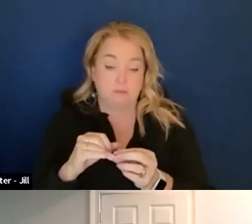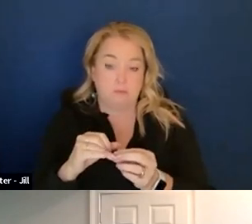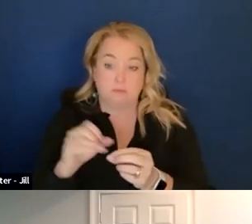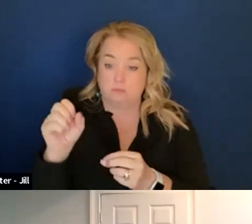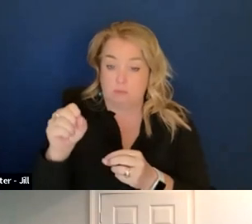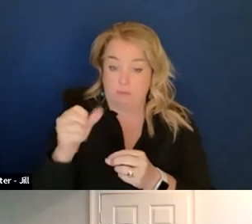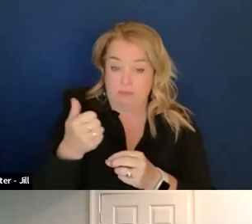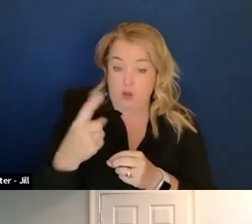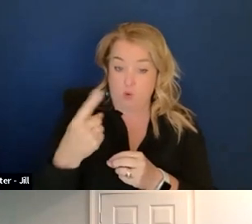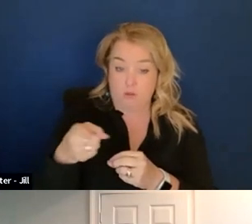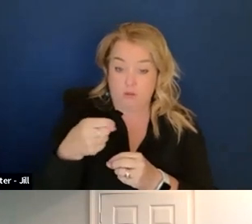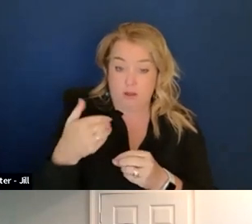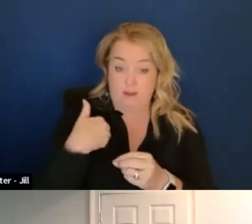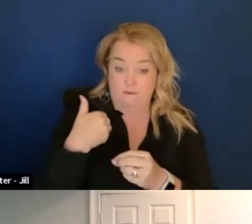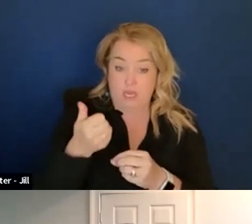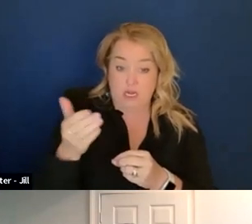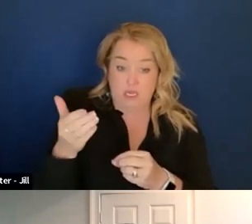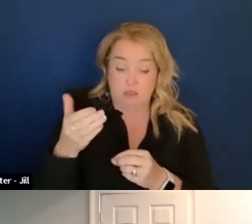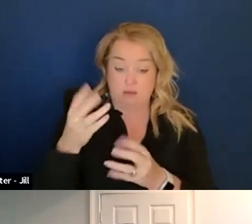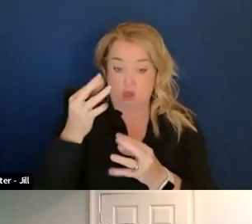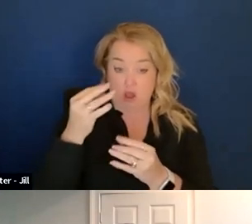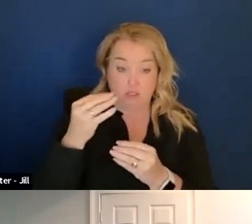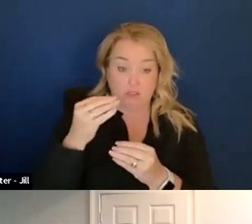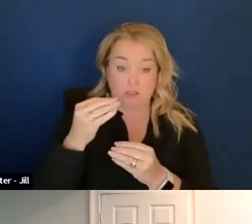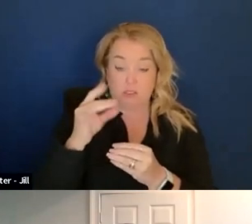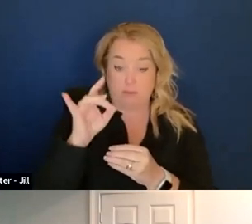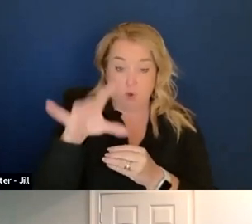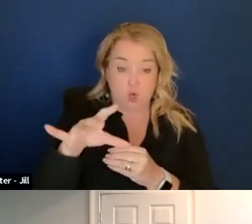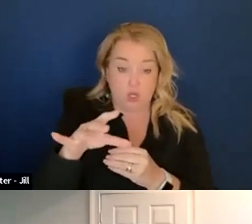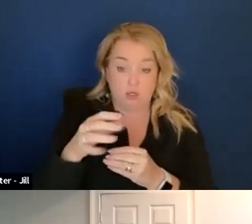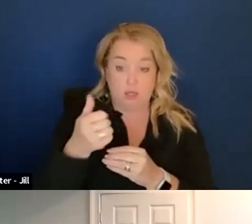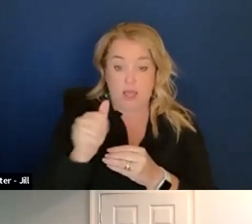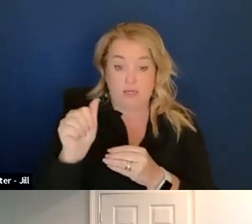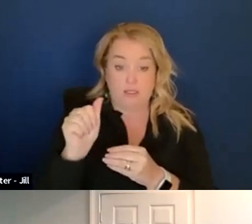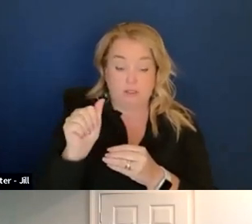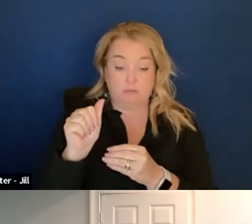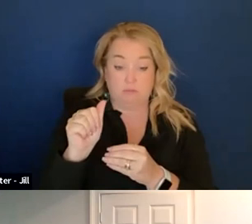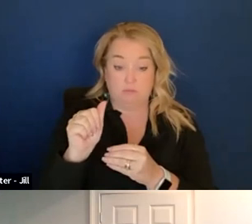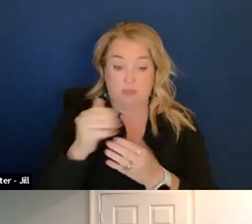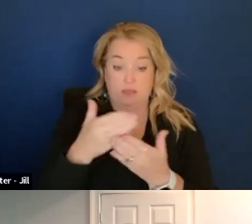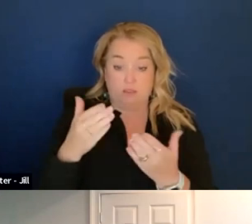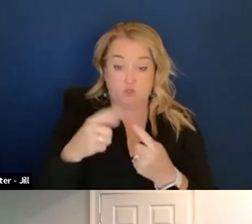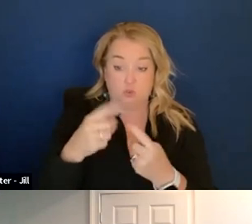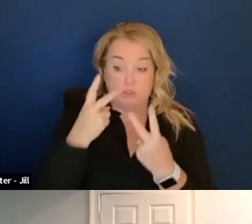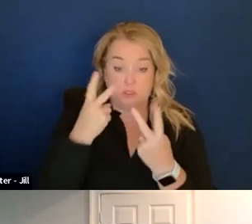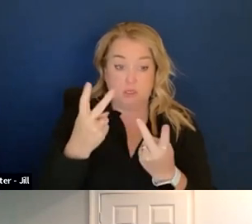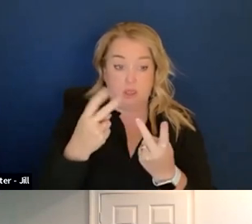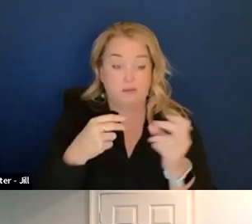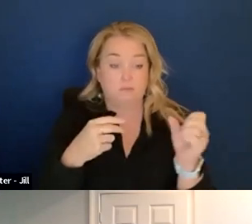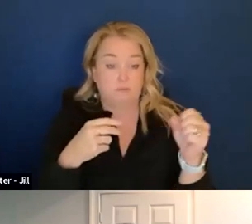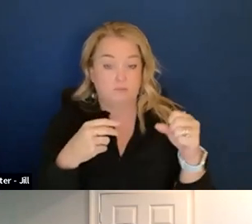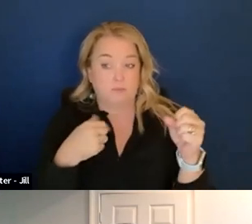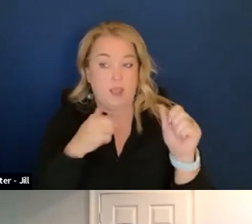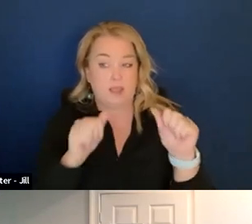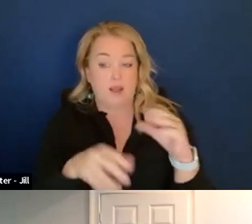Yeah. Does anybody else have any, thoughts, input? Has anyone had a chance to take a look at what's been done already? Hey, look, and I can